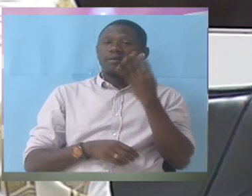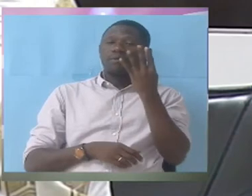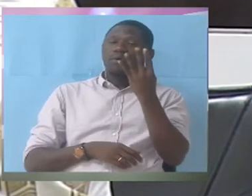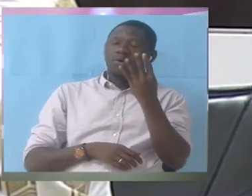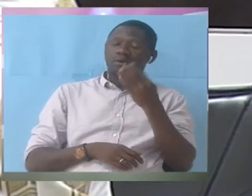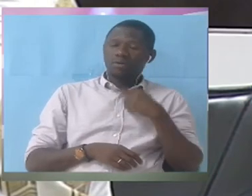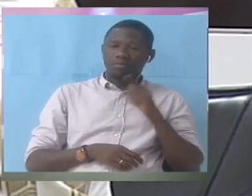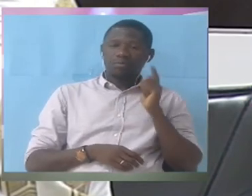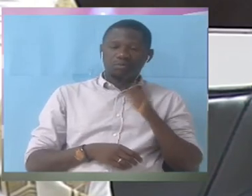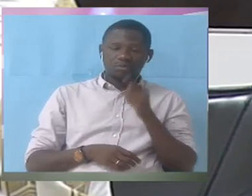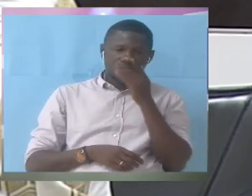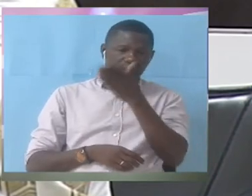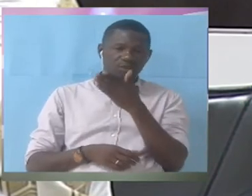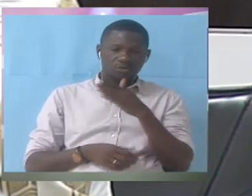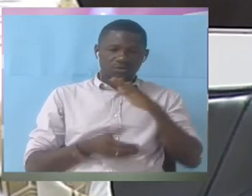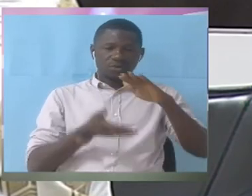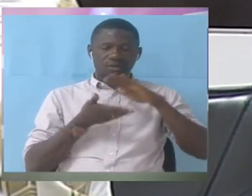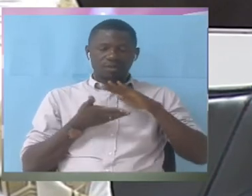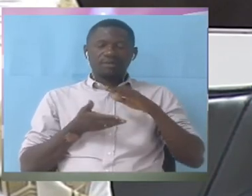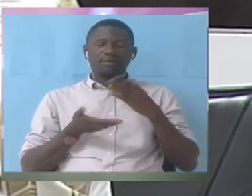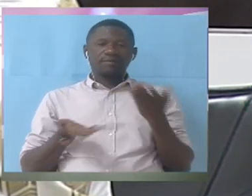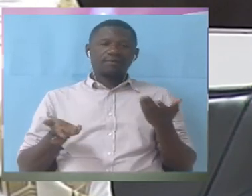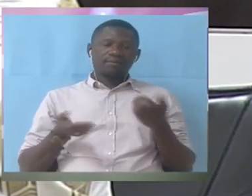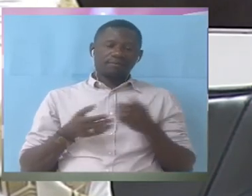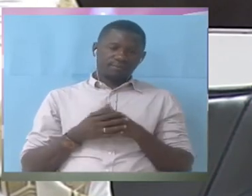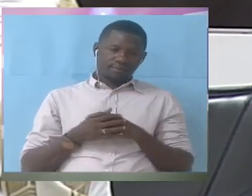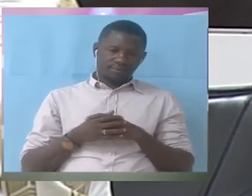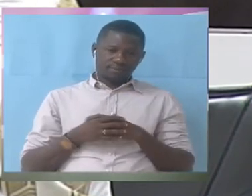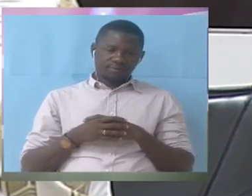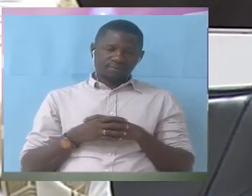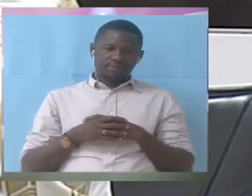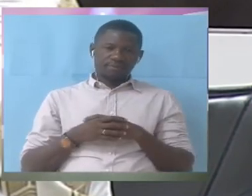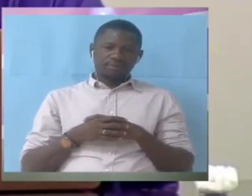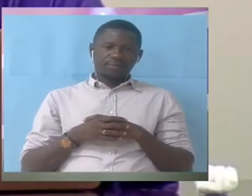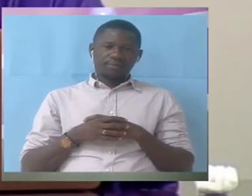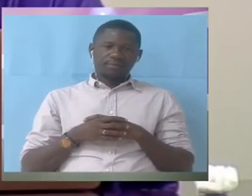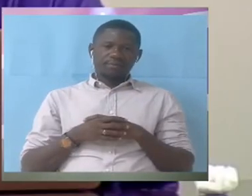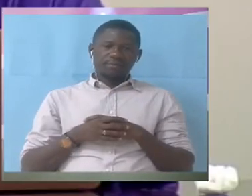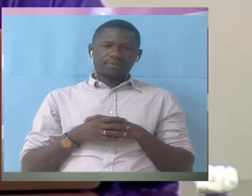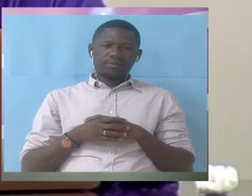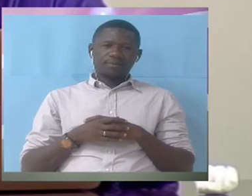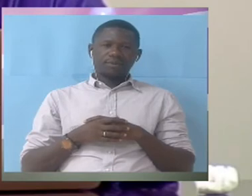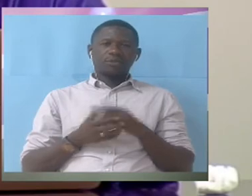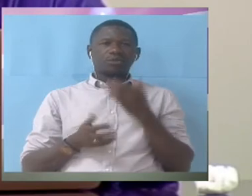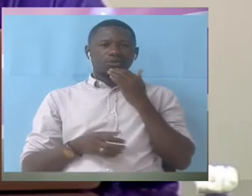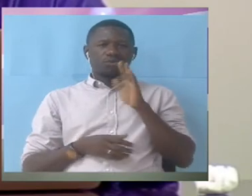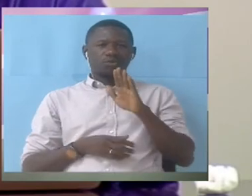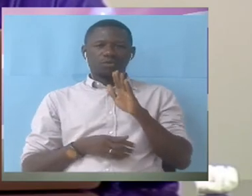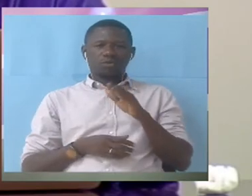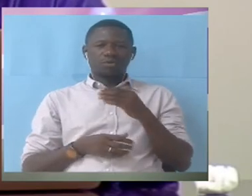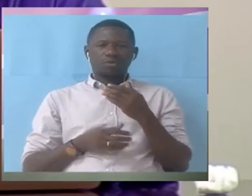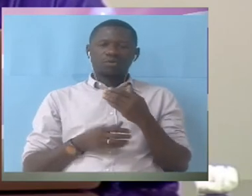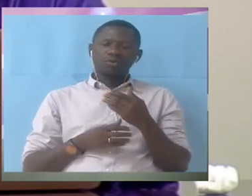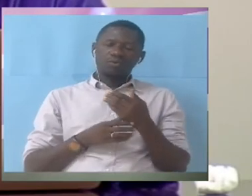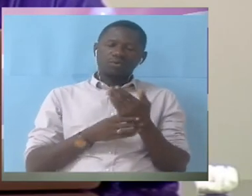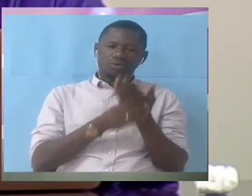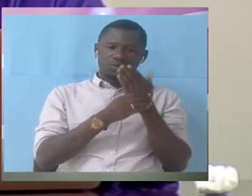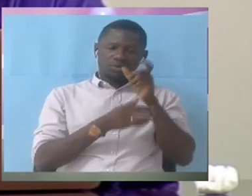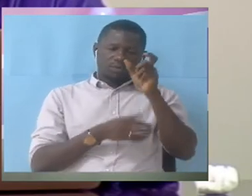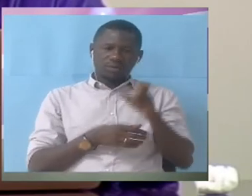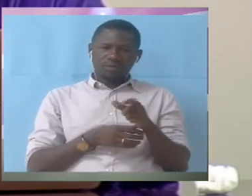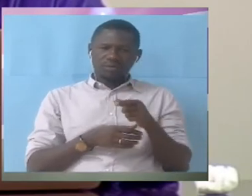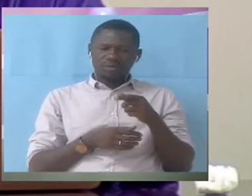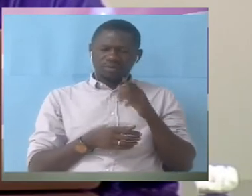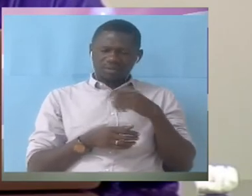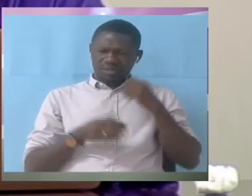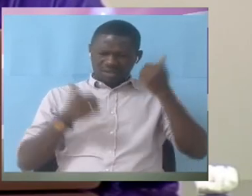Nema president bi dina ñew ci l'hôpital bi ñeneenti waxtu te dang fa wara nek nak pour téru ko. Sorry, doctor. Could this have been in